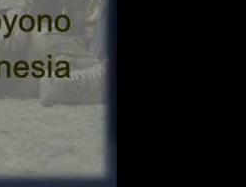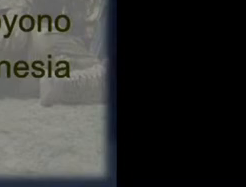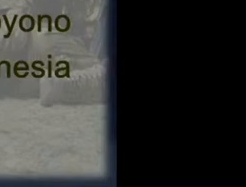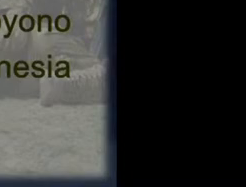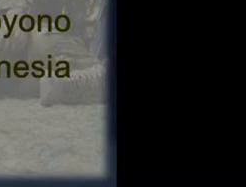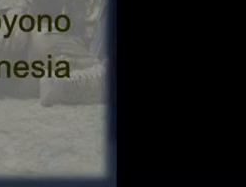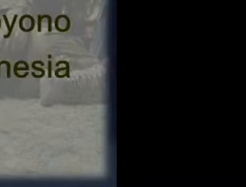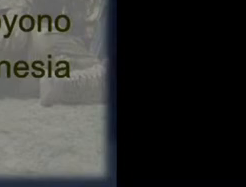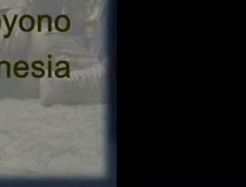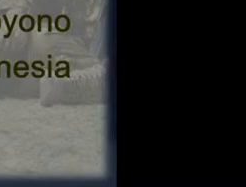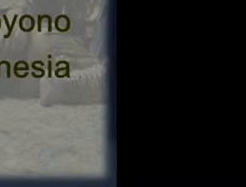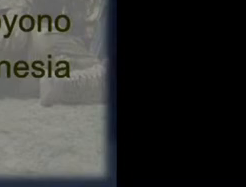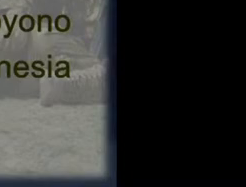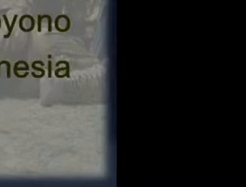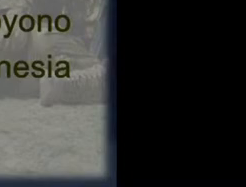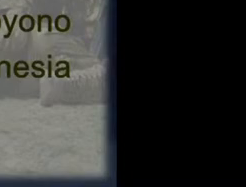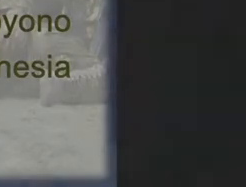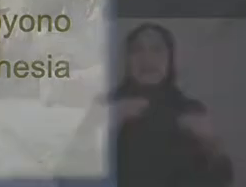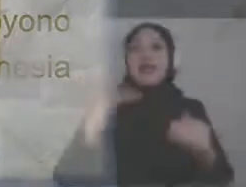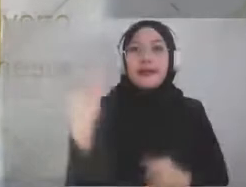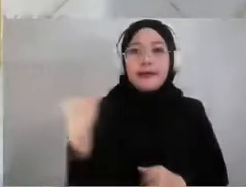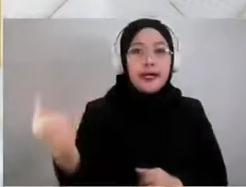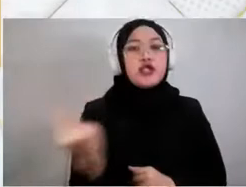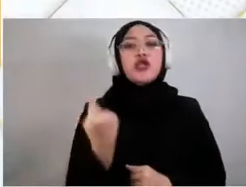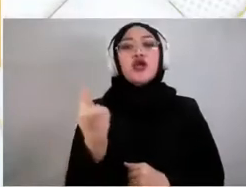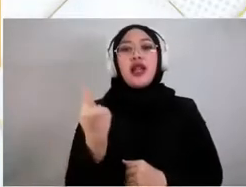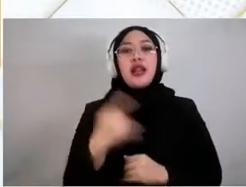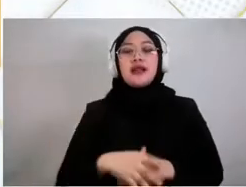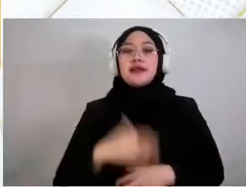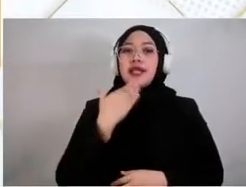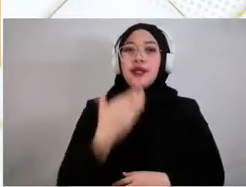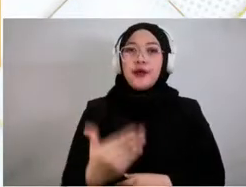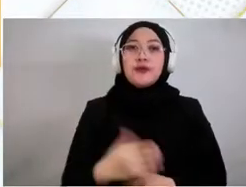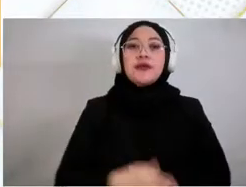international standards. I think that's all I can share today. Thank you.